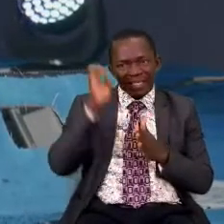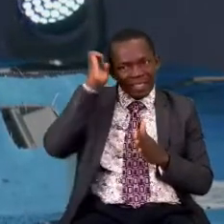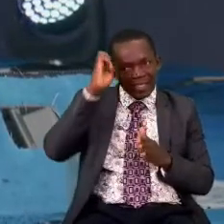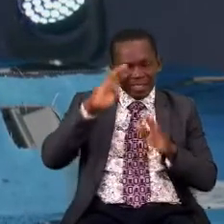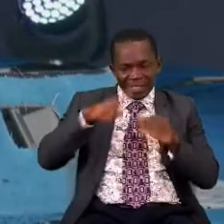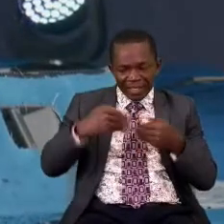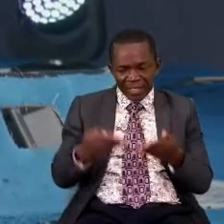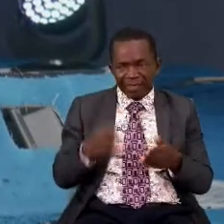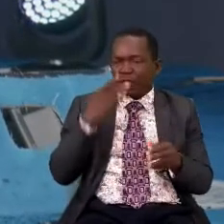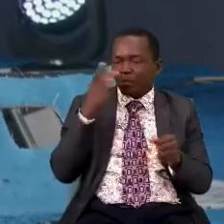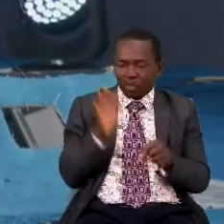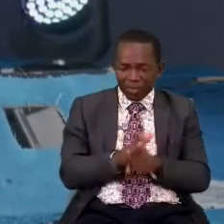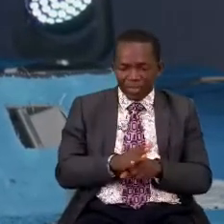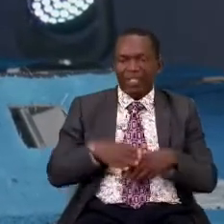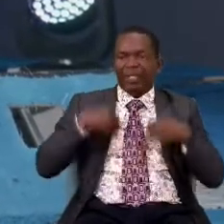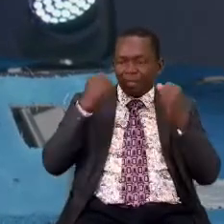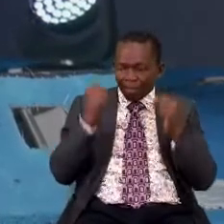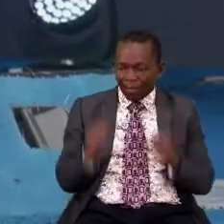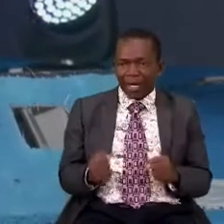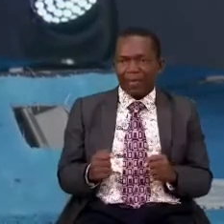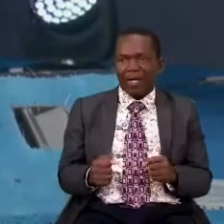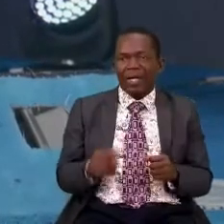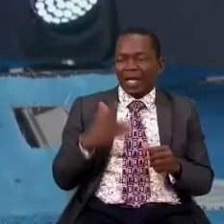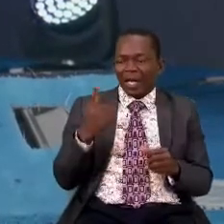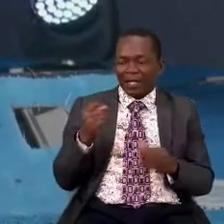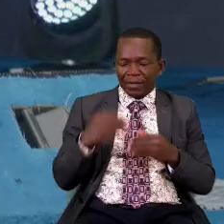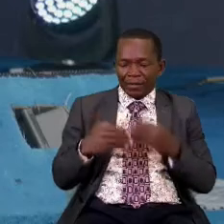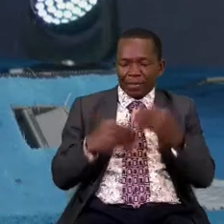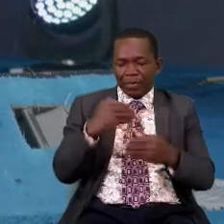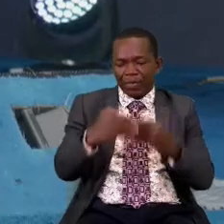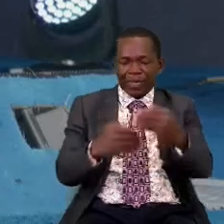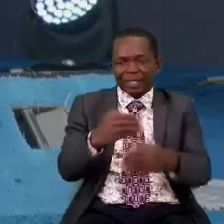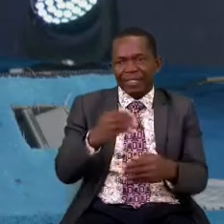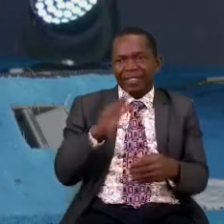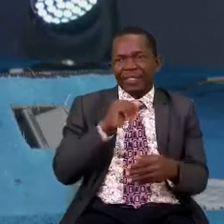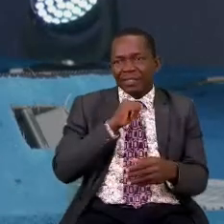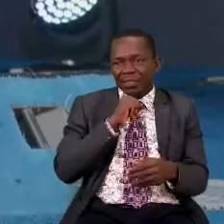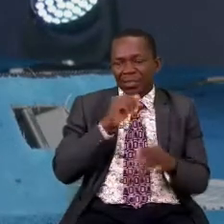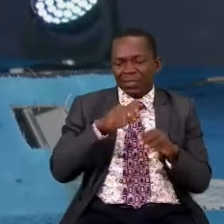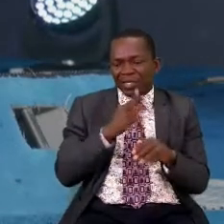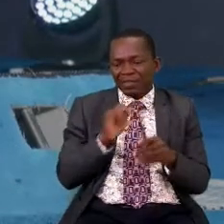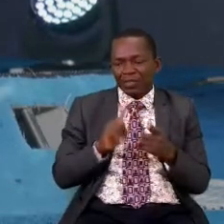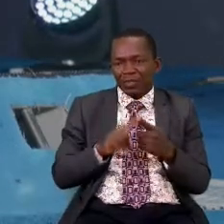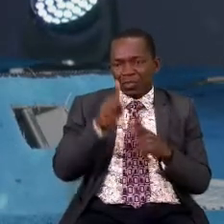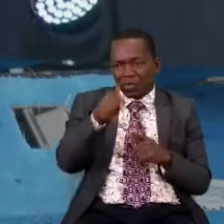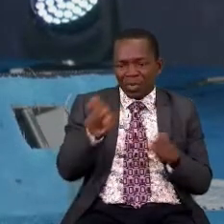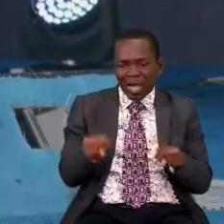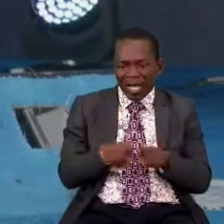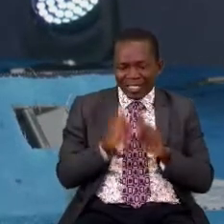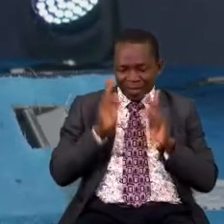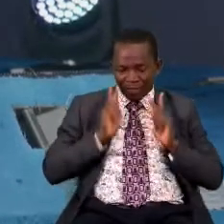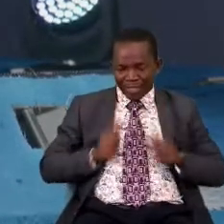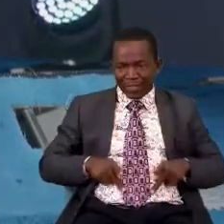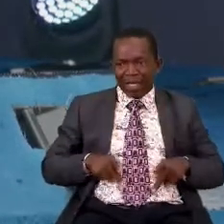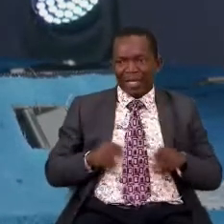a personal private property. Is giving you as a representative,